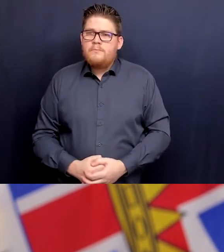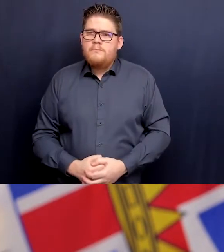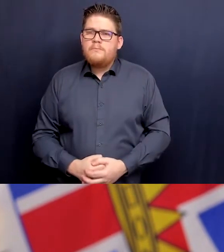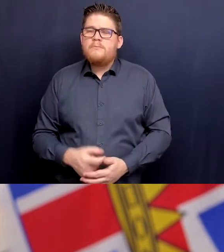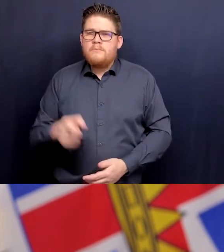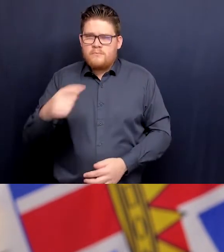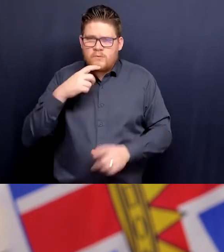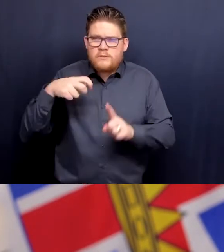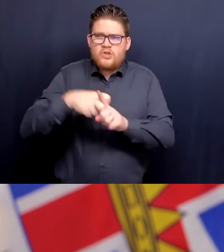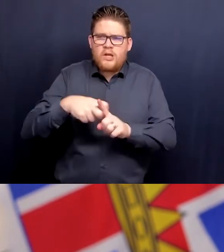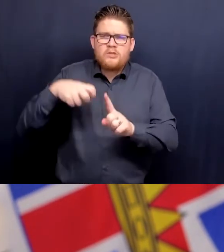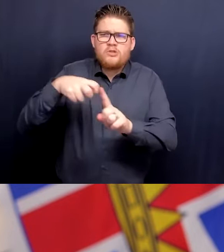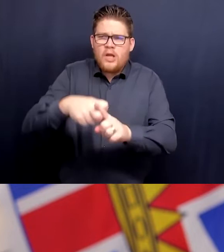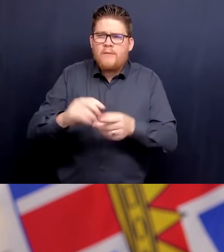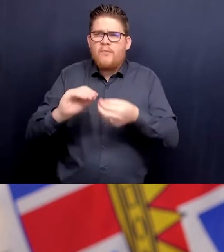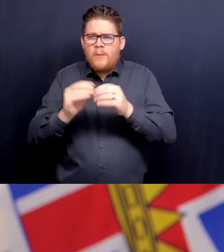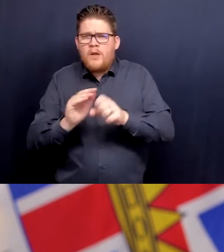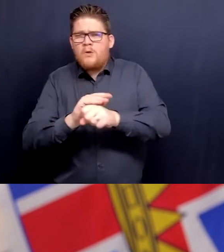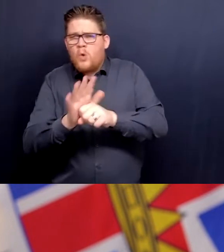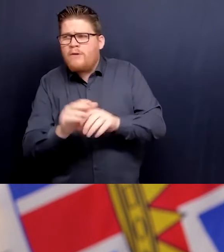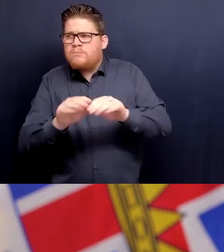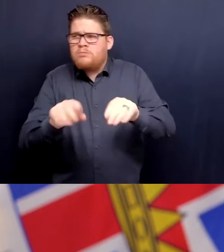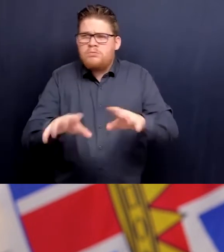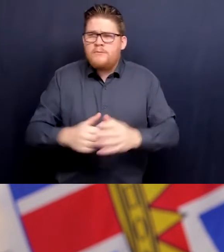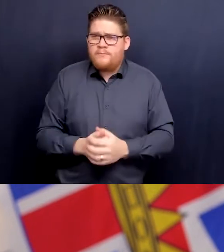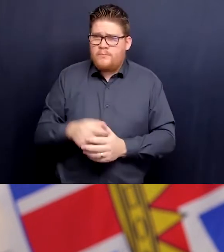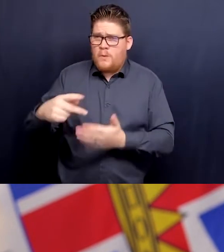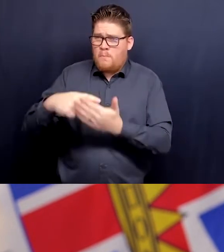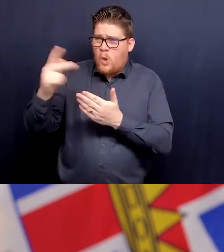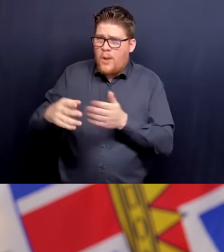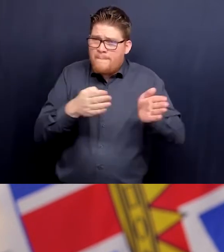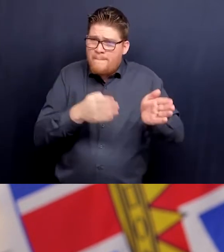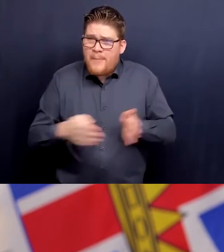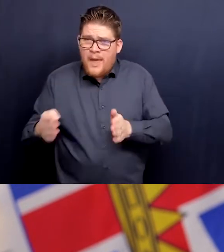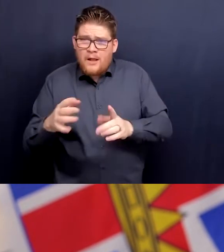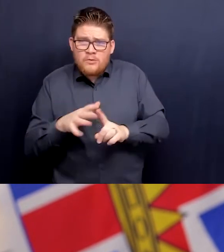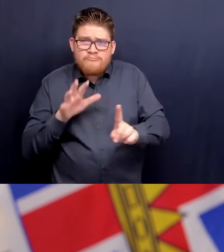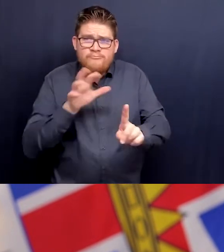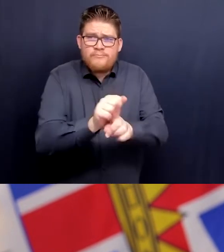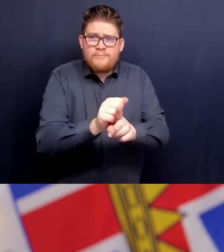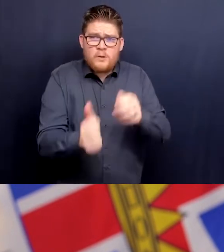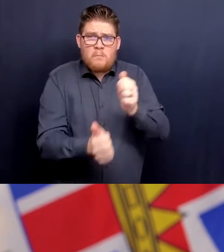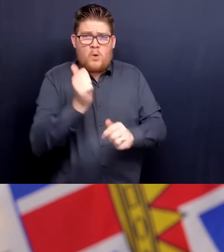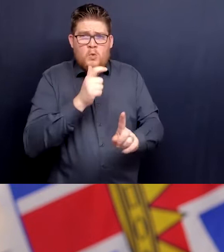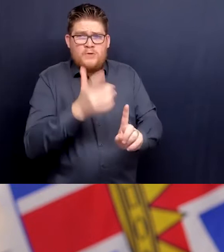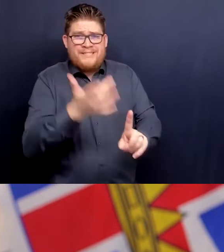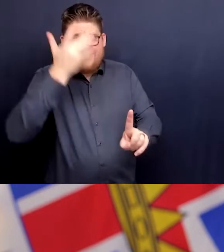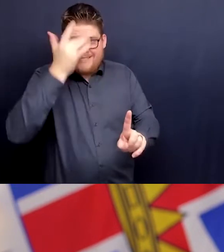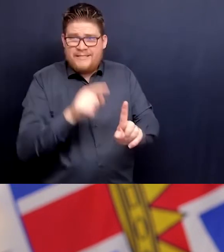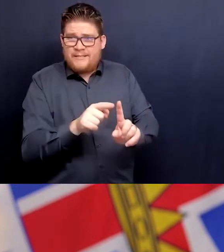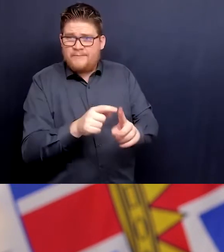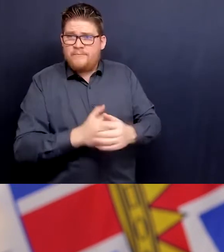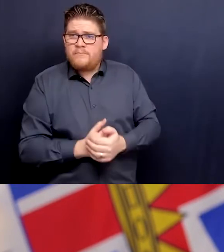which will pick up the sickest of people, and the wastewater, which captures the Lower Mainland only. But meanwhile, in the